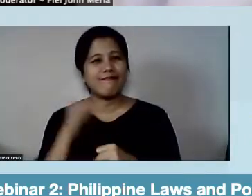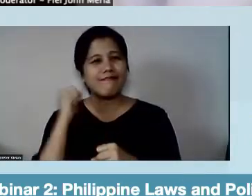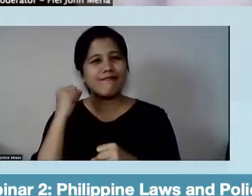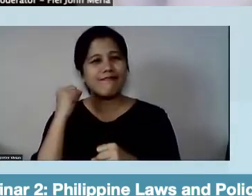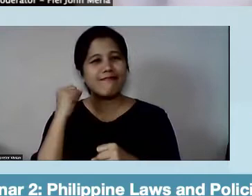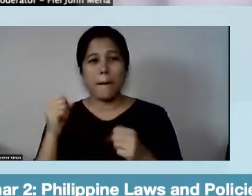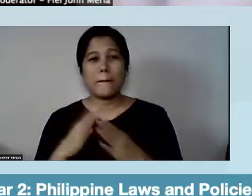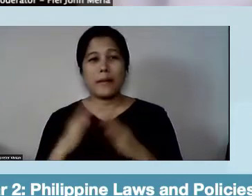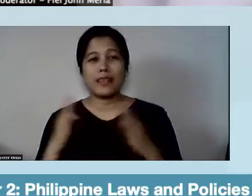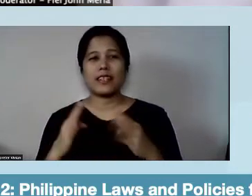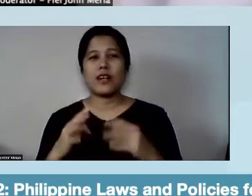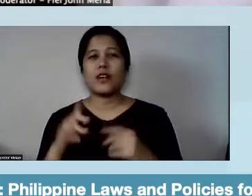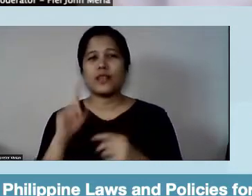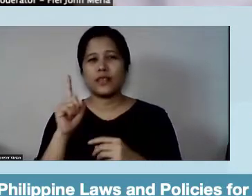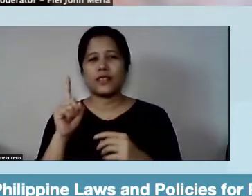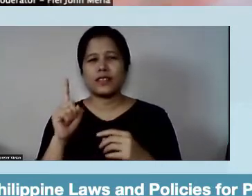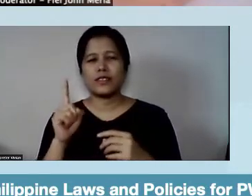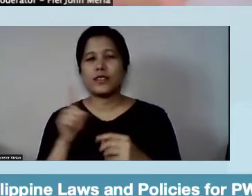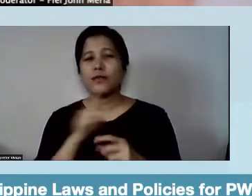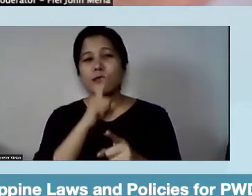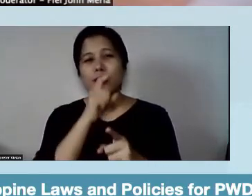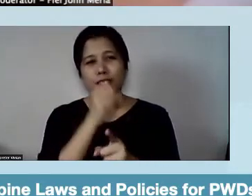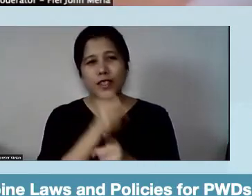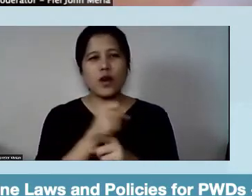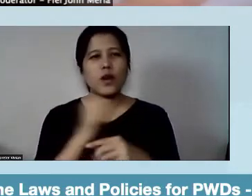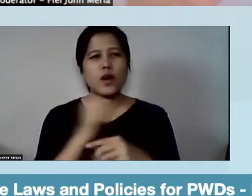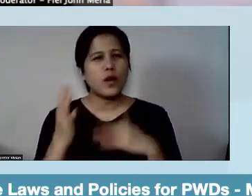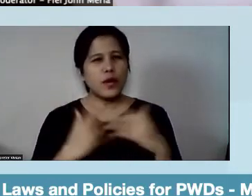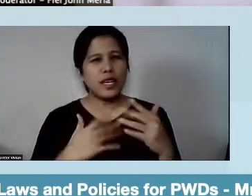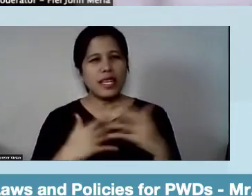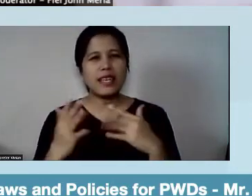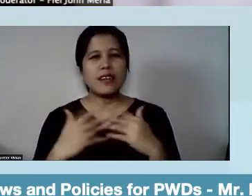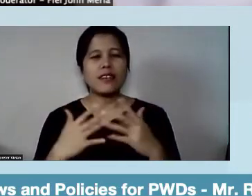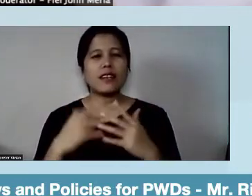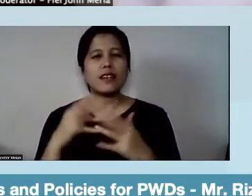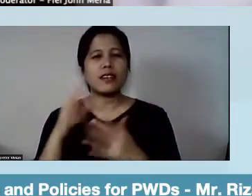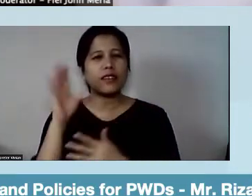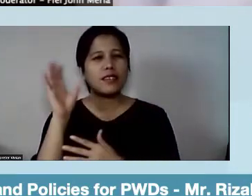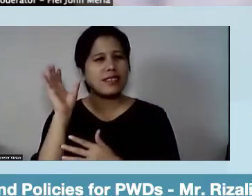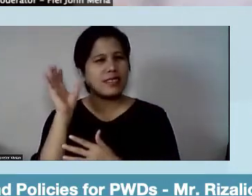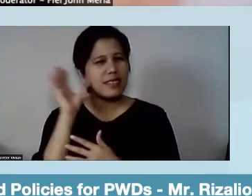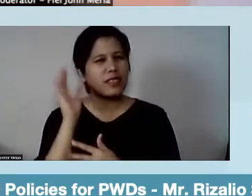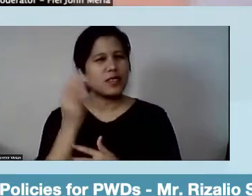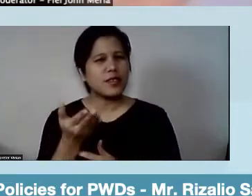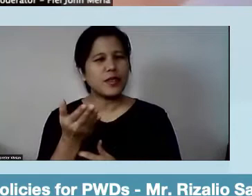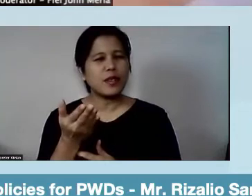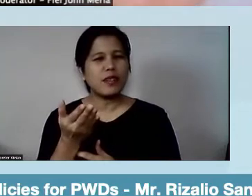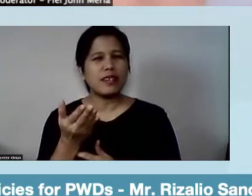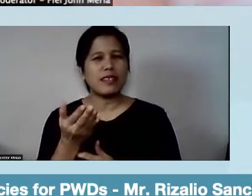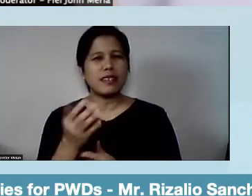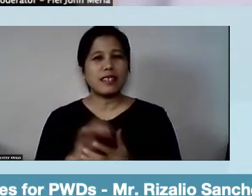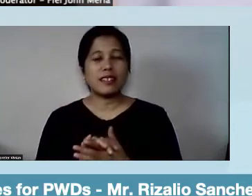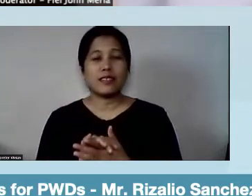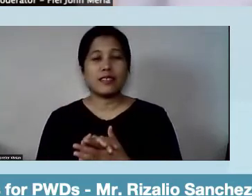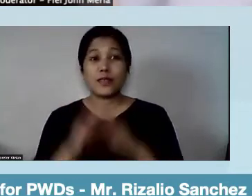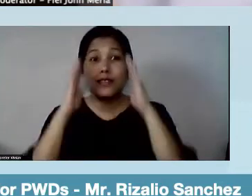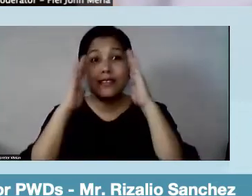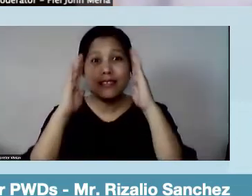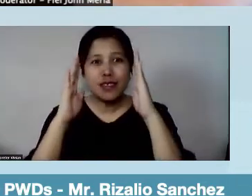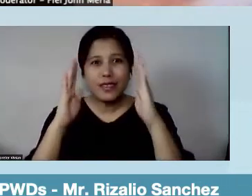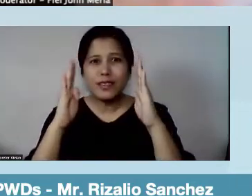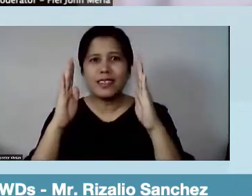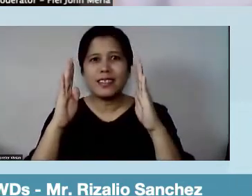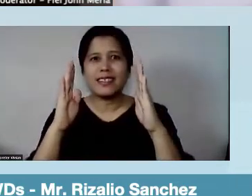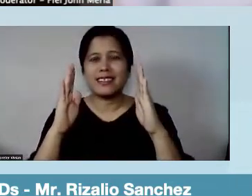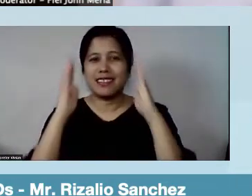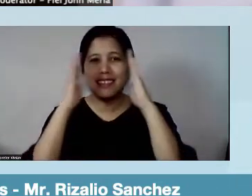Well, one thing's for sure, no. Whenever we listen to you, it's kind of like boom, we're just glued on the screen. Let me just